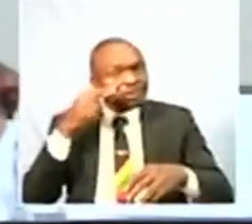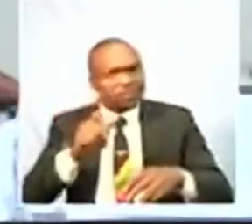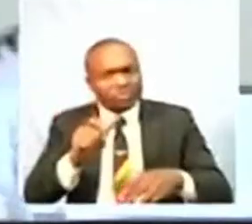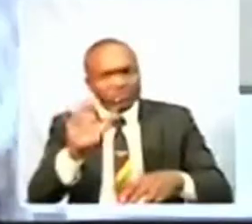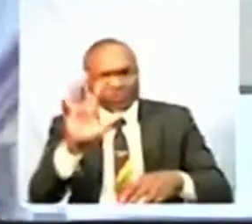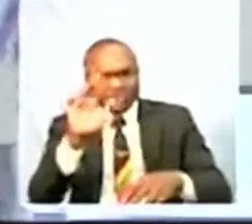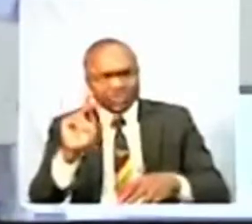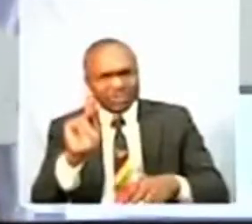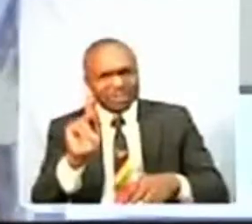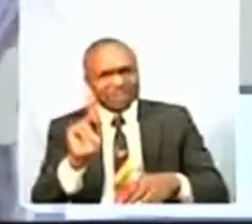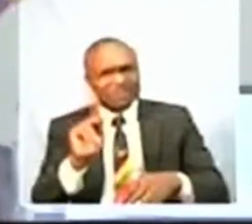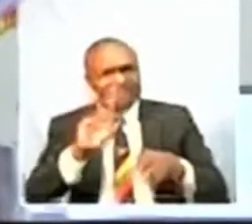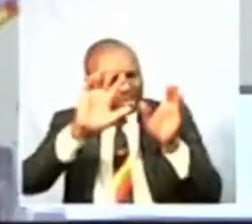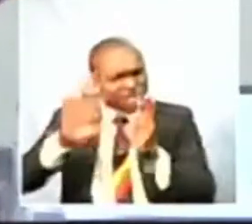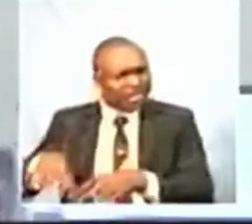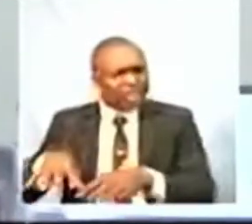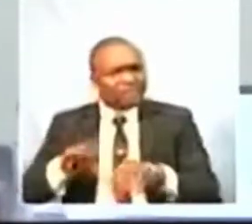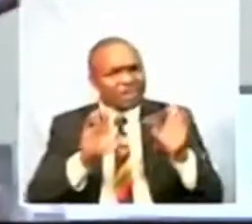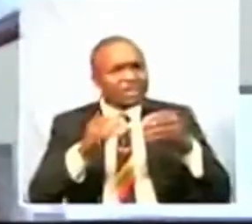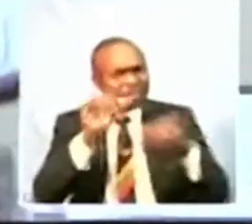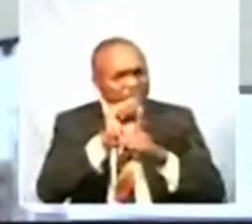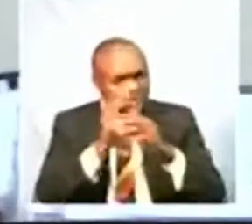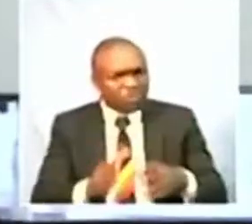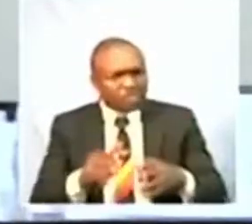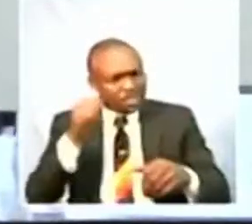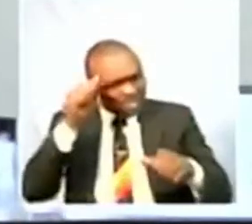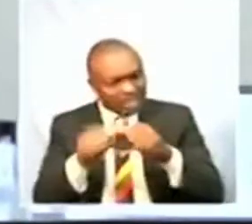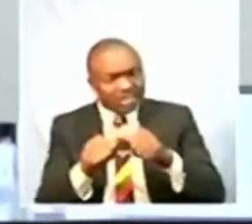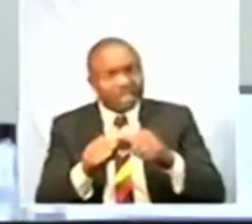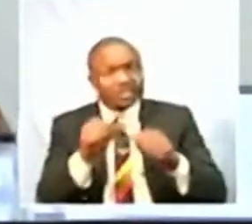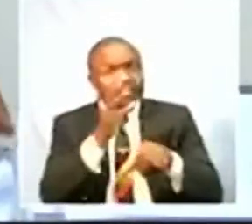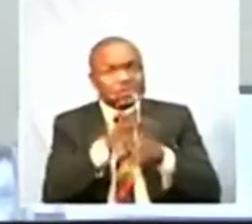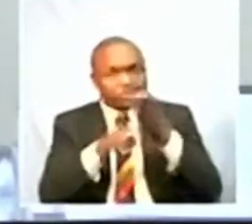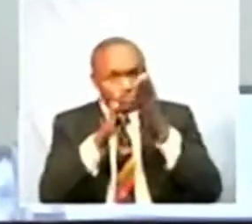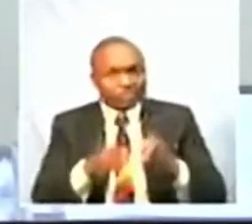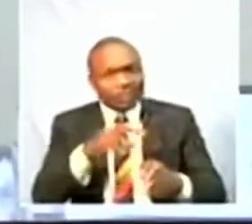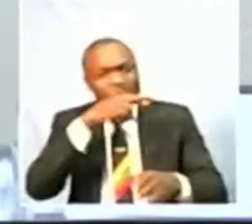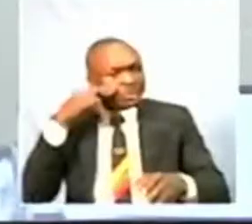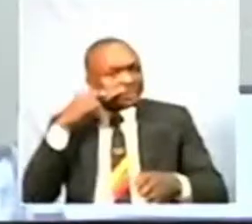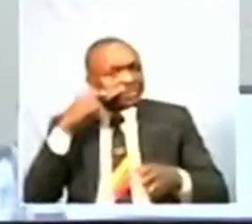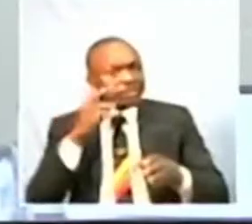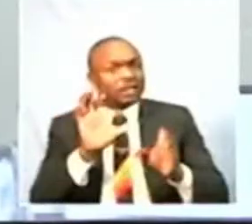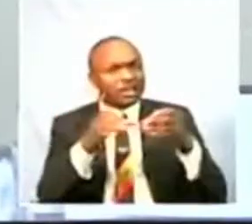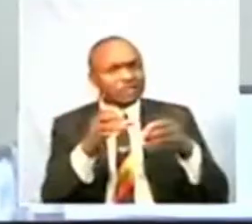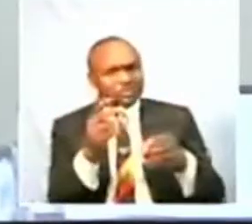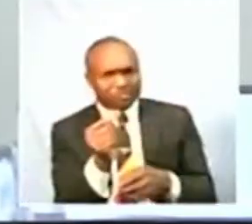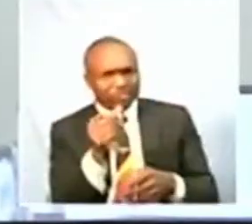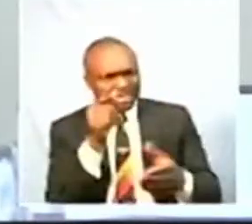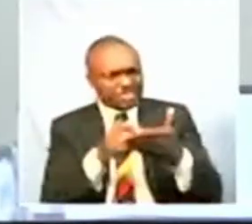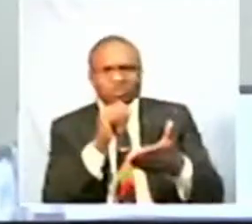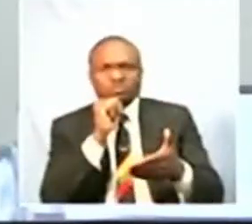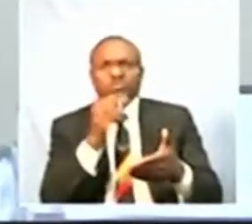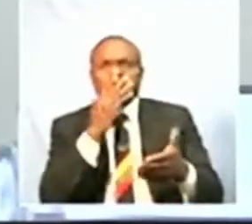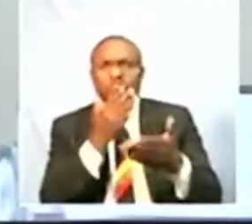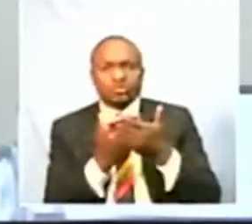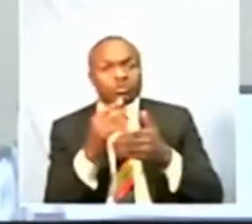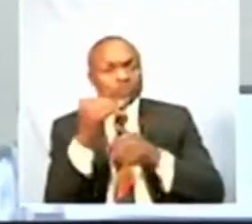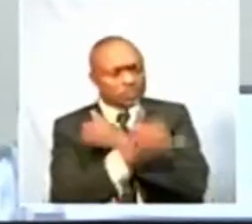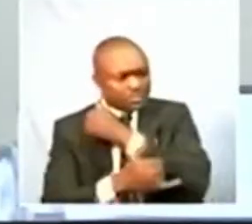are conniving with contractors, defrauding the council of resources. This is not fair to this country.